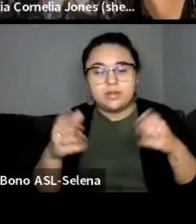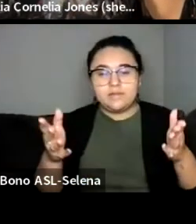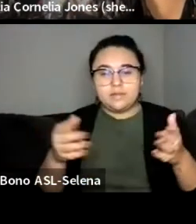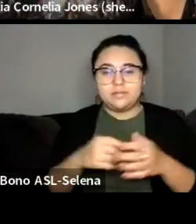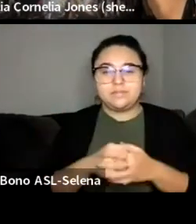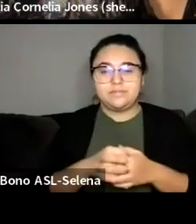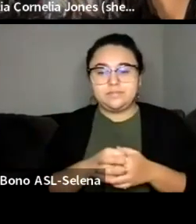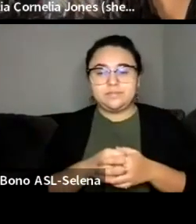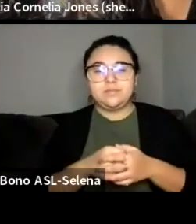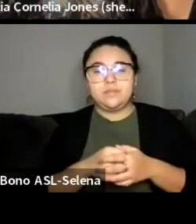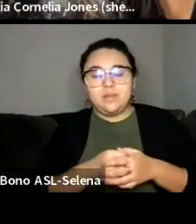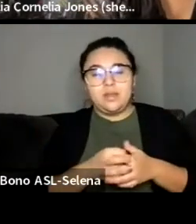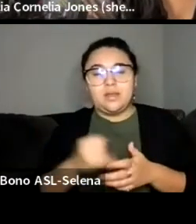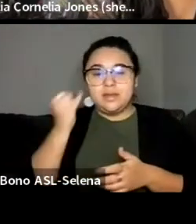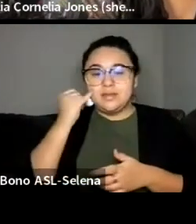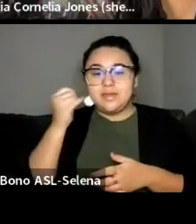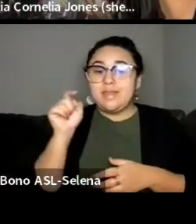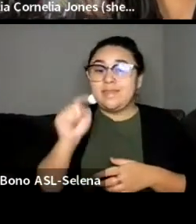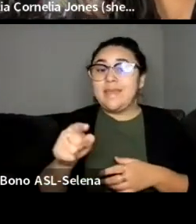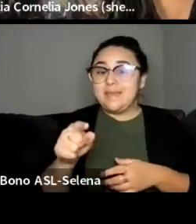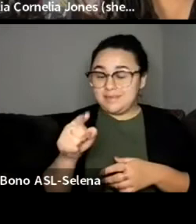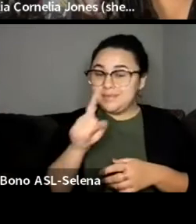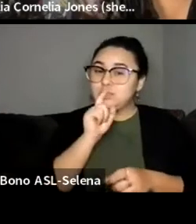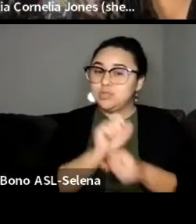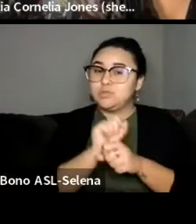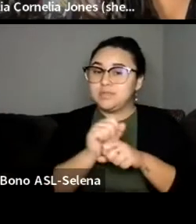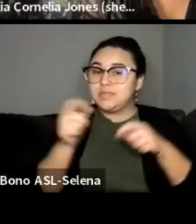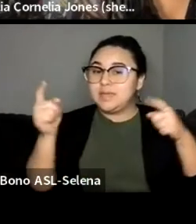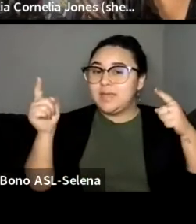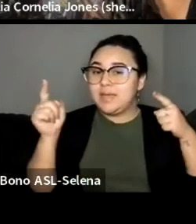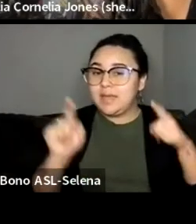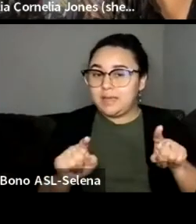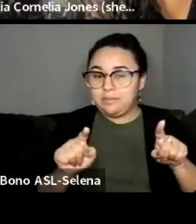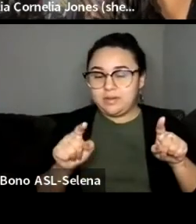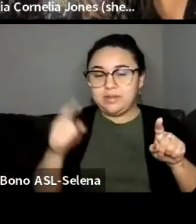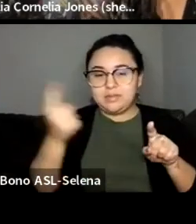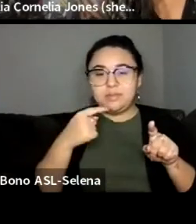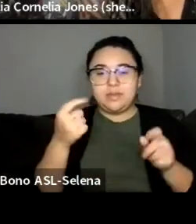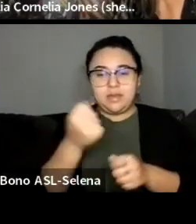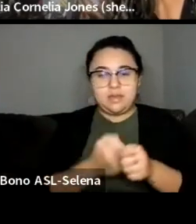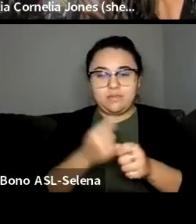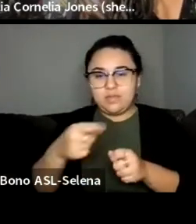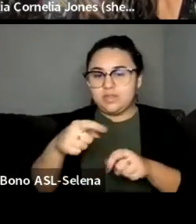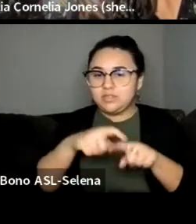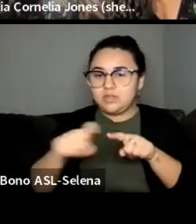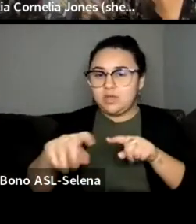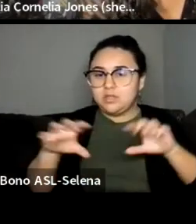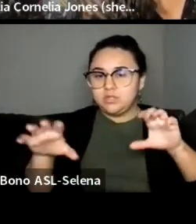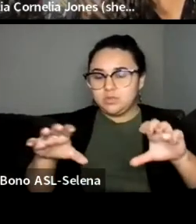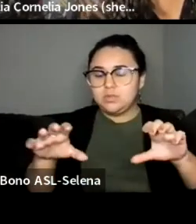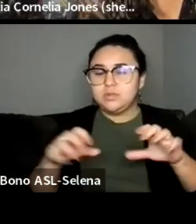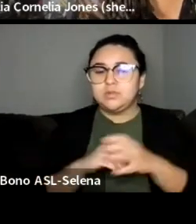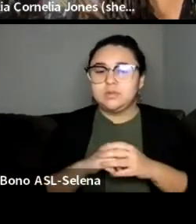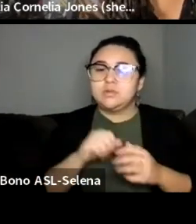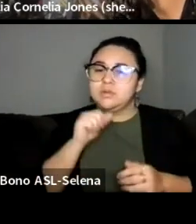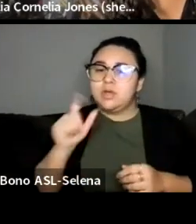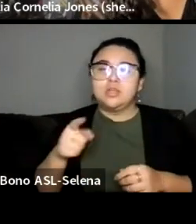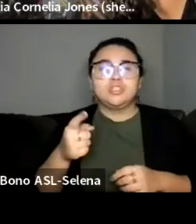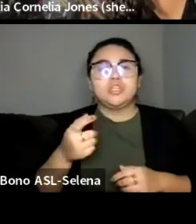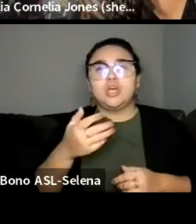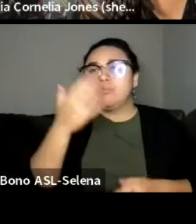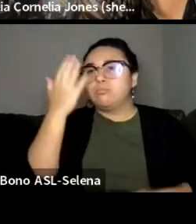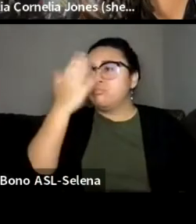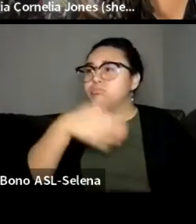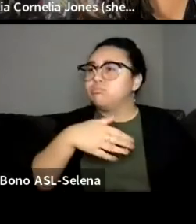this is a thing. This is a thing that everyone on this call is doing. This is not just this invisible emotional labor that